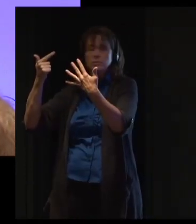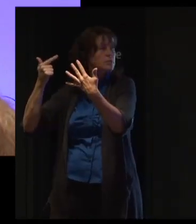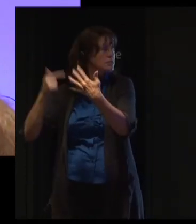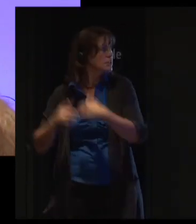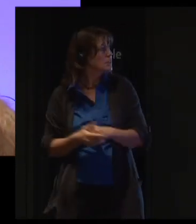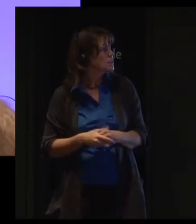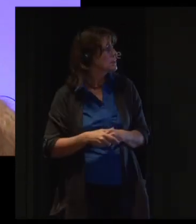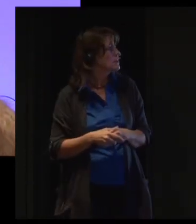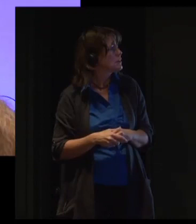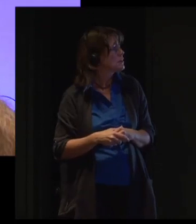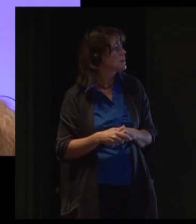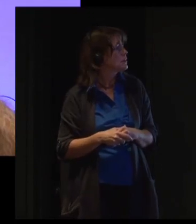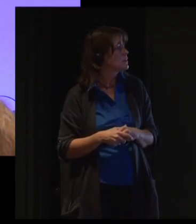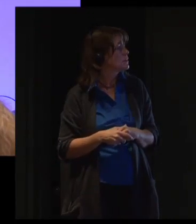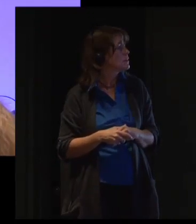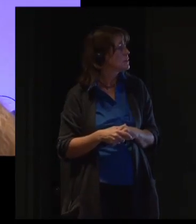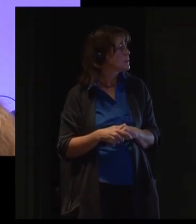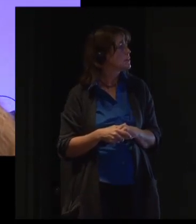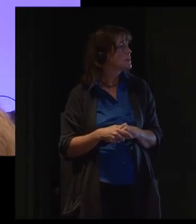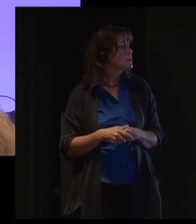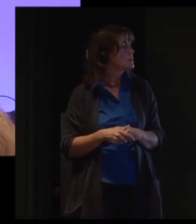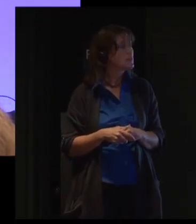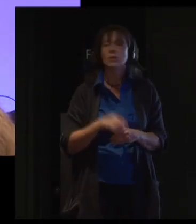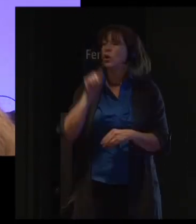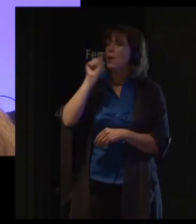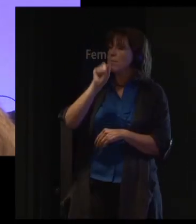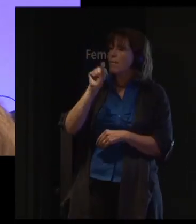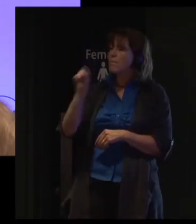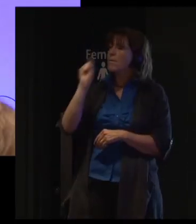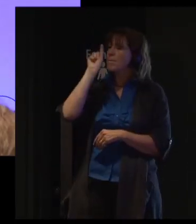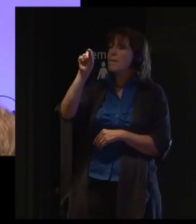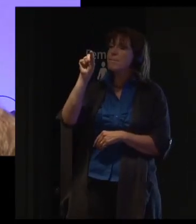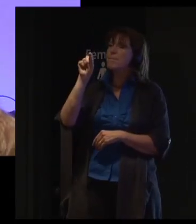You can see it with the three black spots.